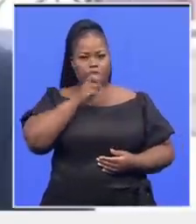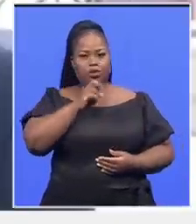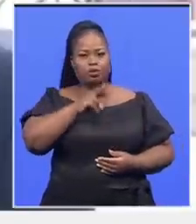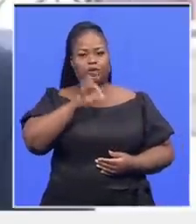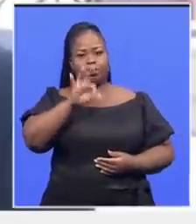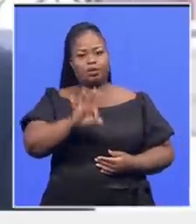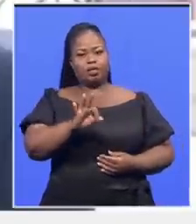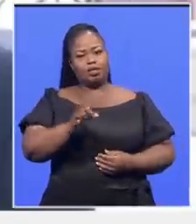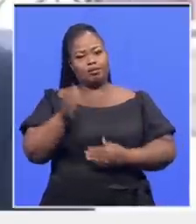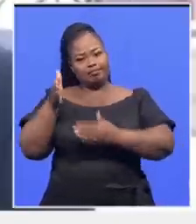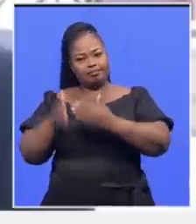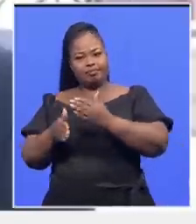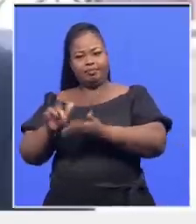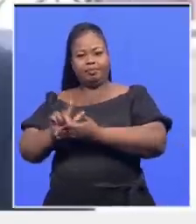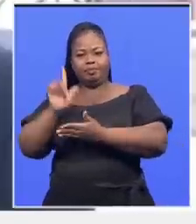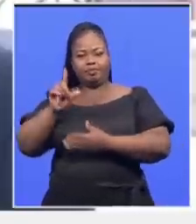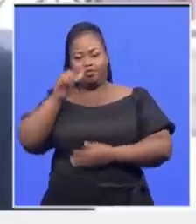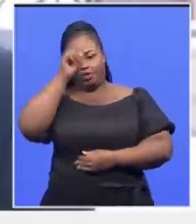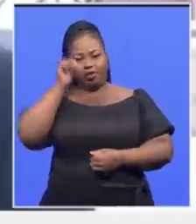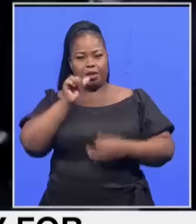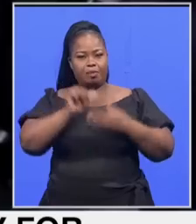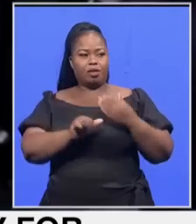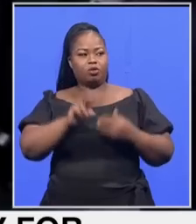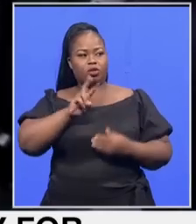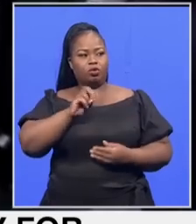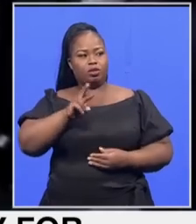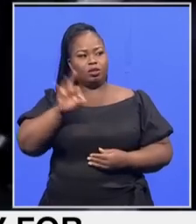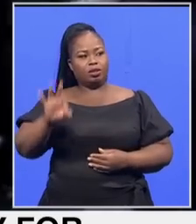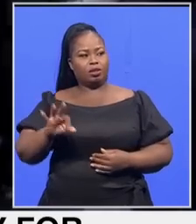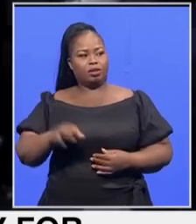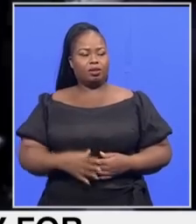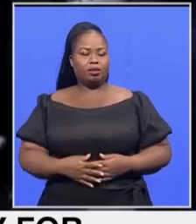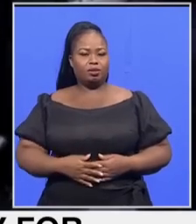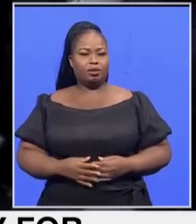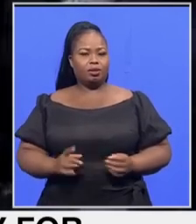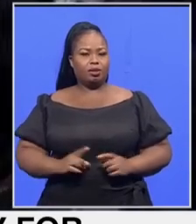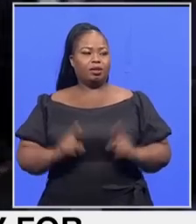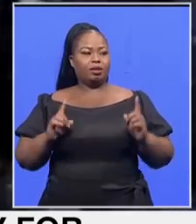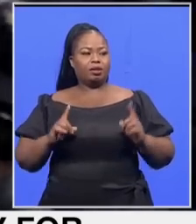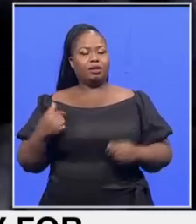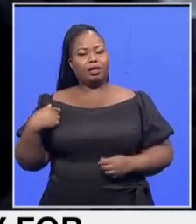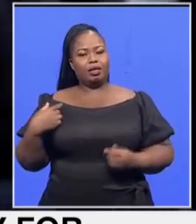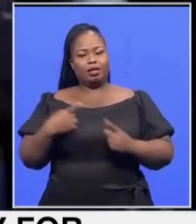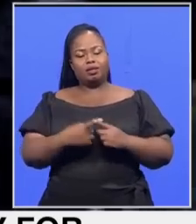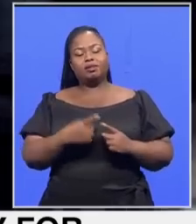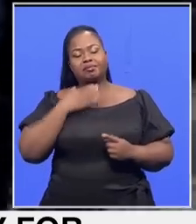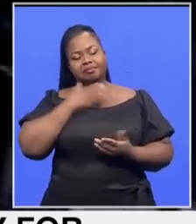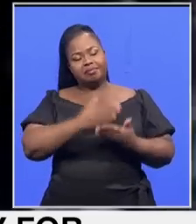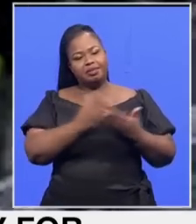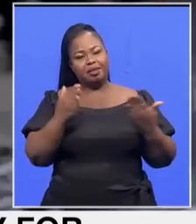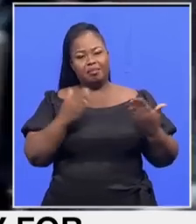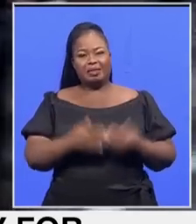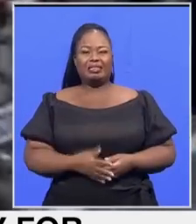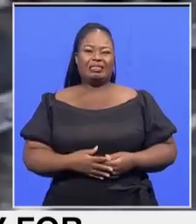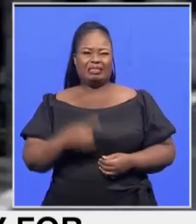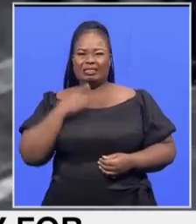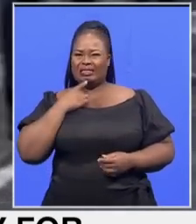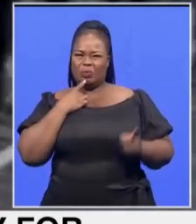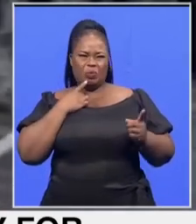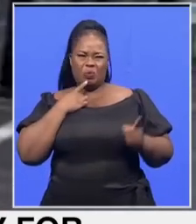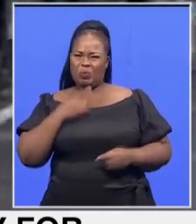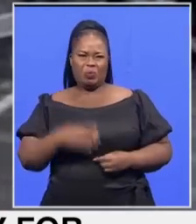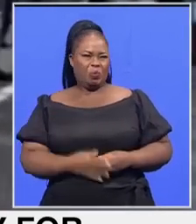2023 to 17 April 2023. However, there are those who are critical of too much security